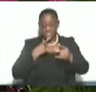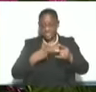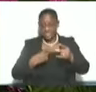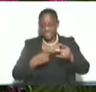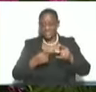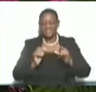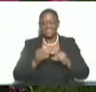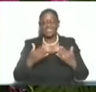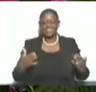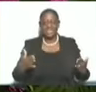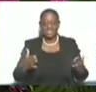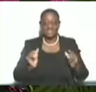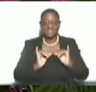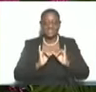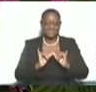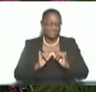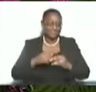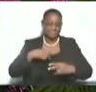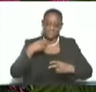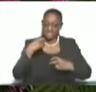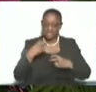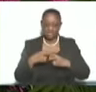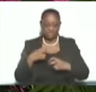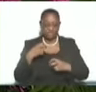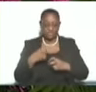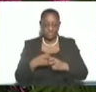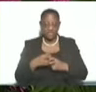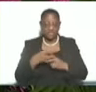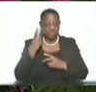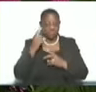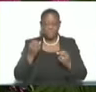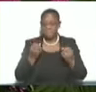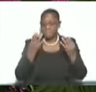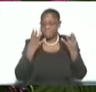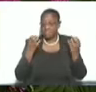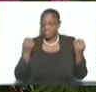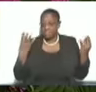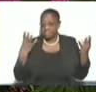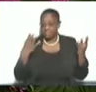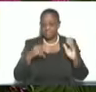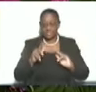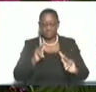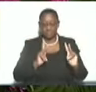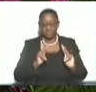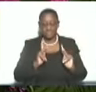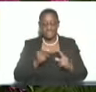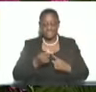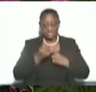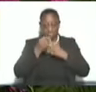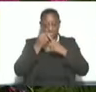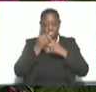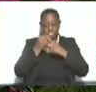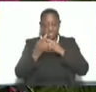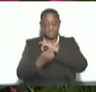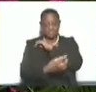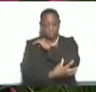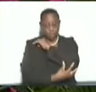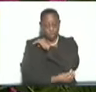are still too tough for far too many people, especially the